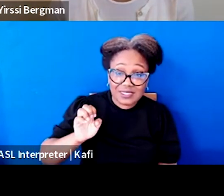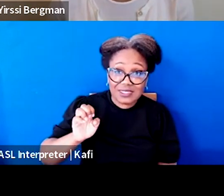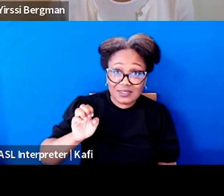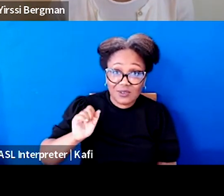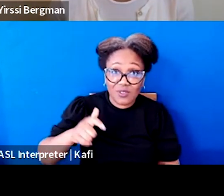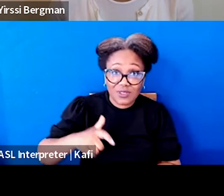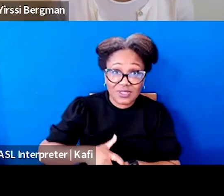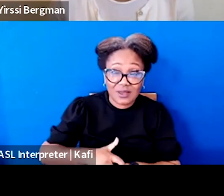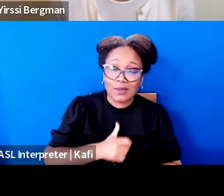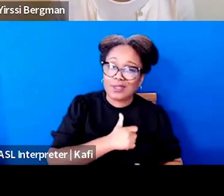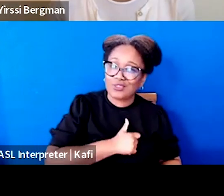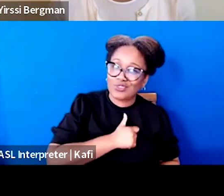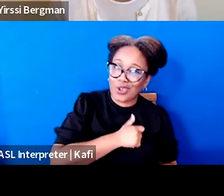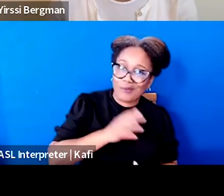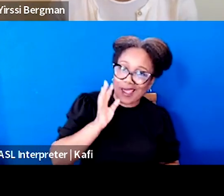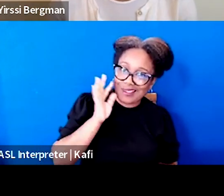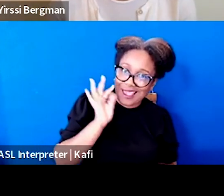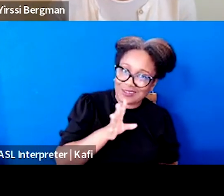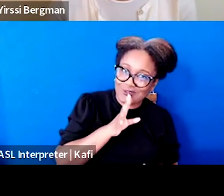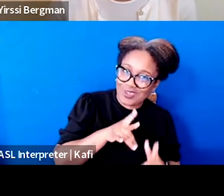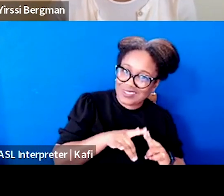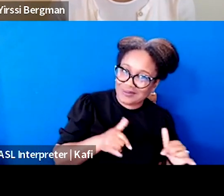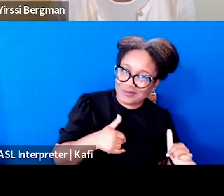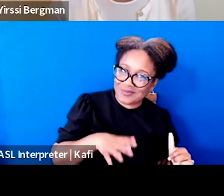cat's also talking,